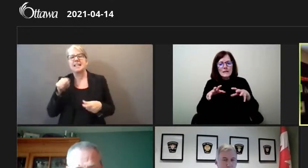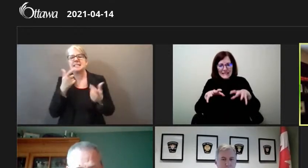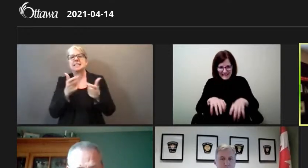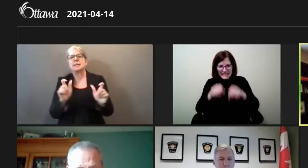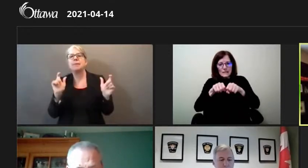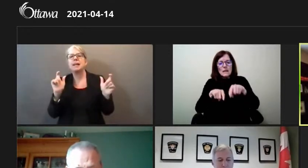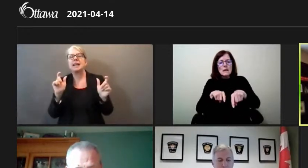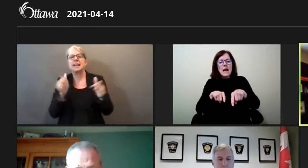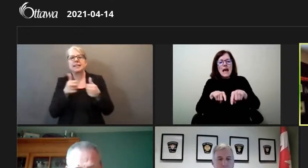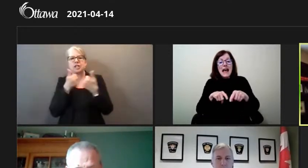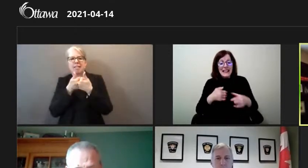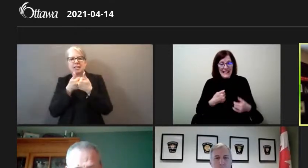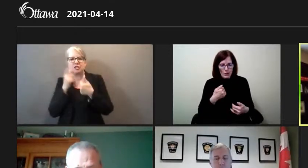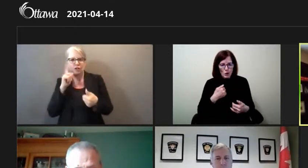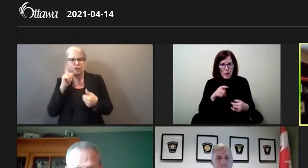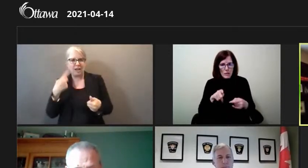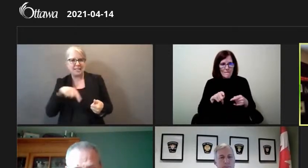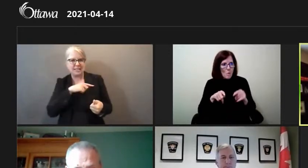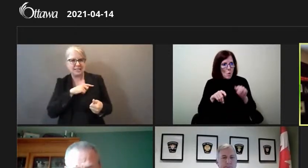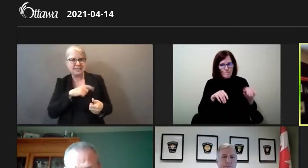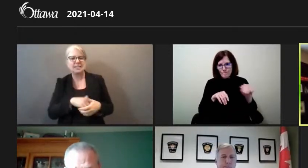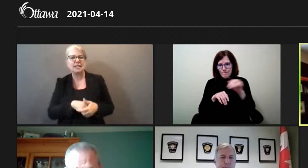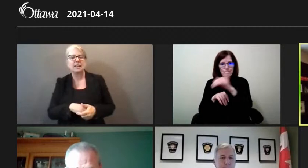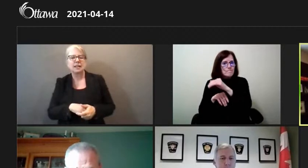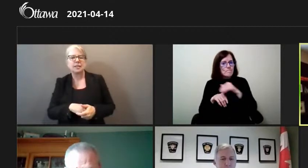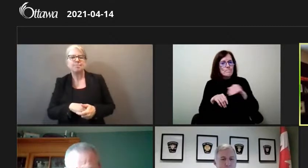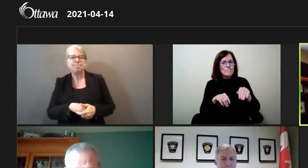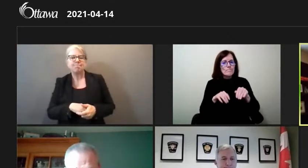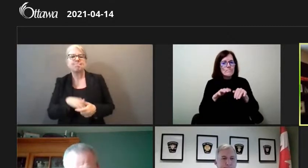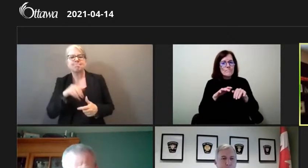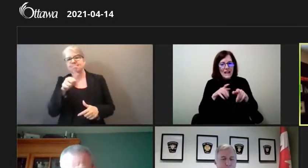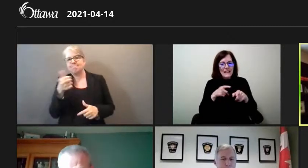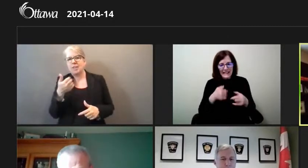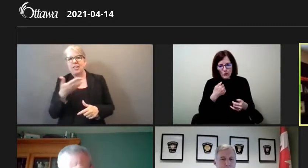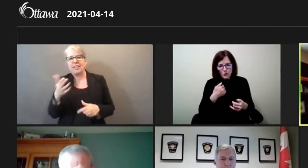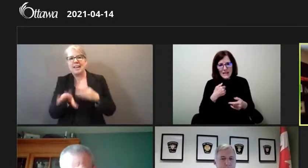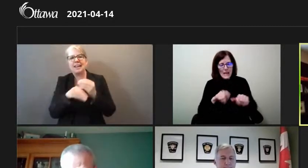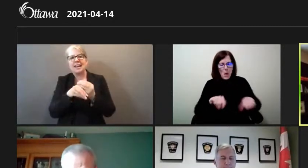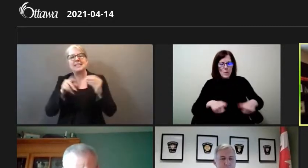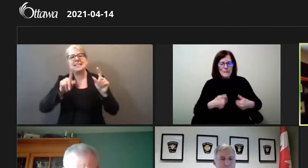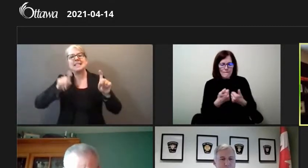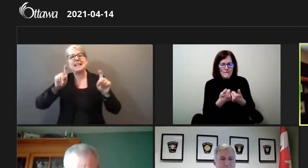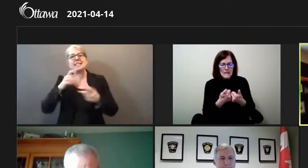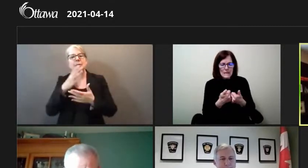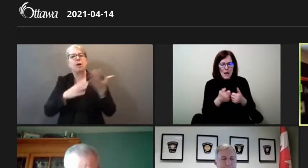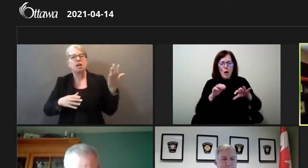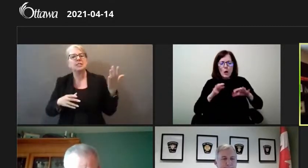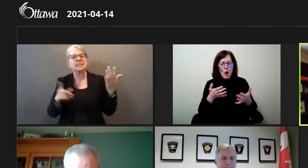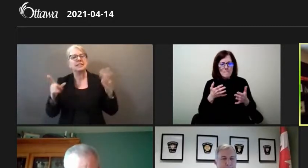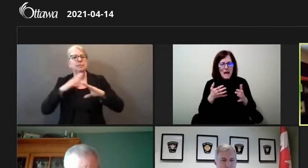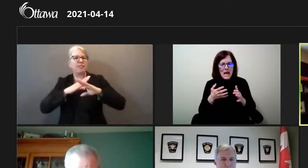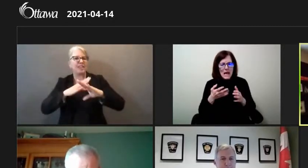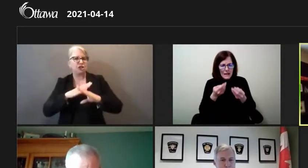of challenge. And I mean, I guess the other thing, of course, is the testing piece isn't a prevention piece.